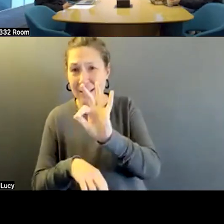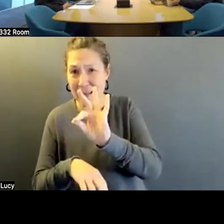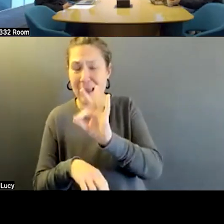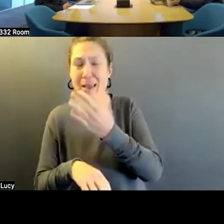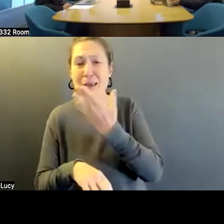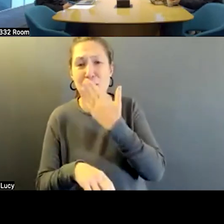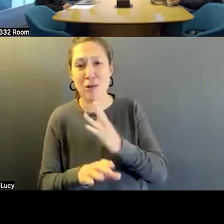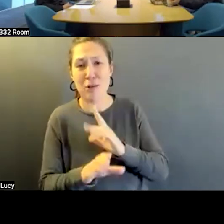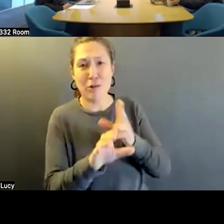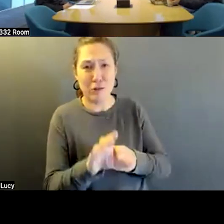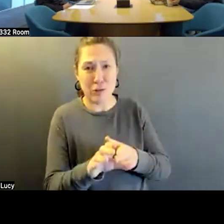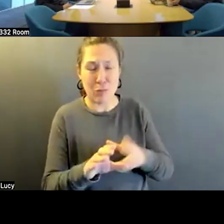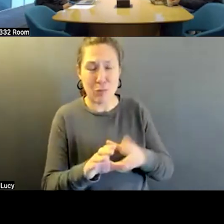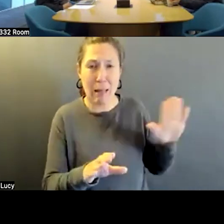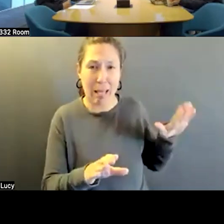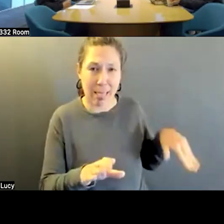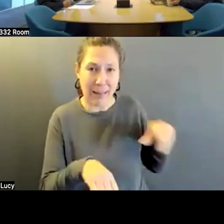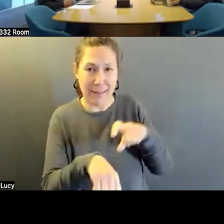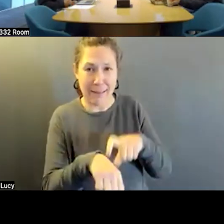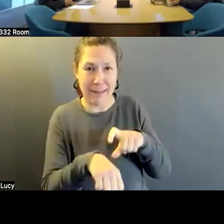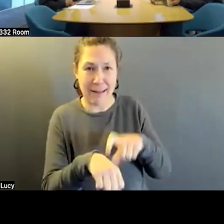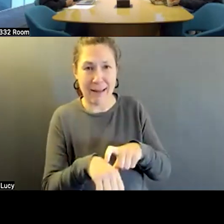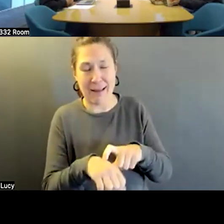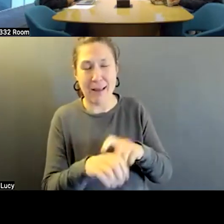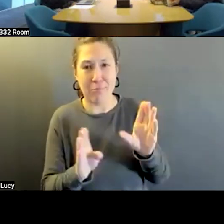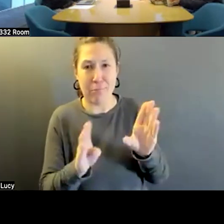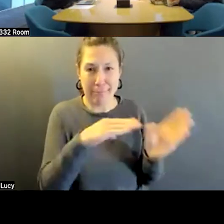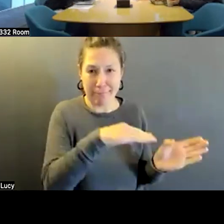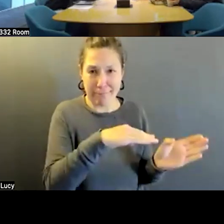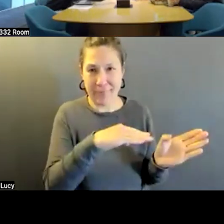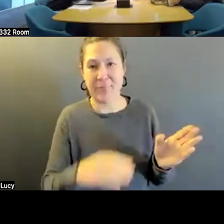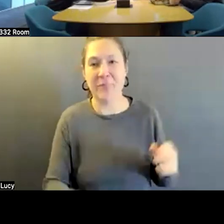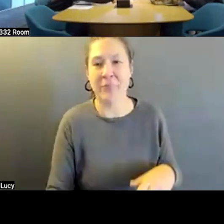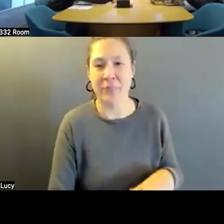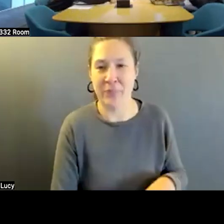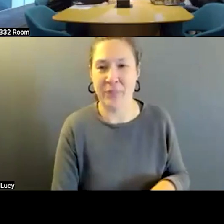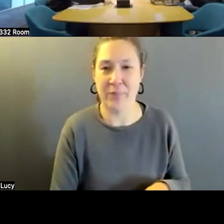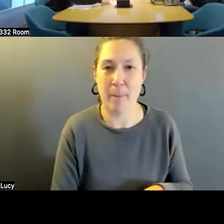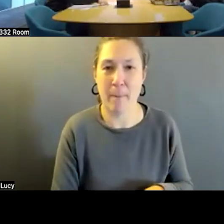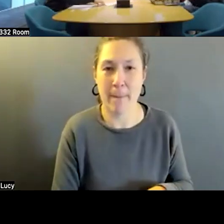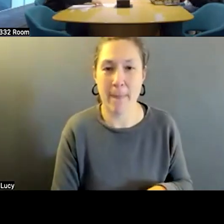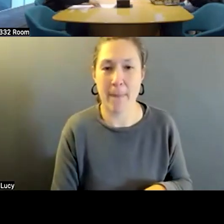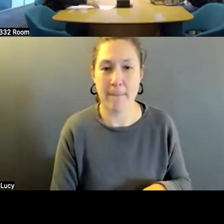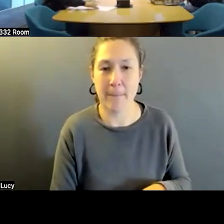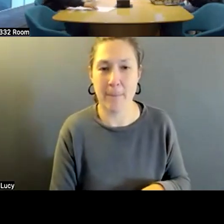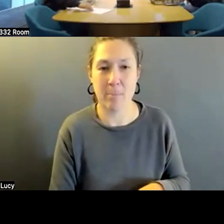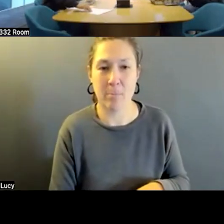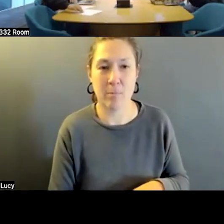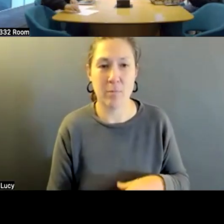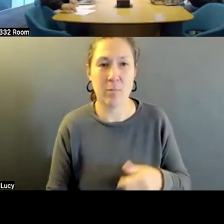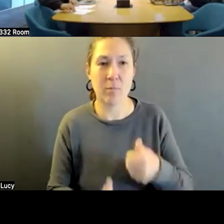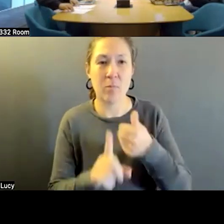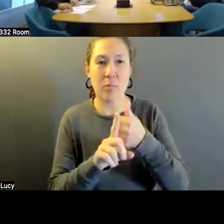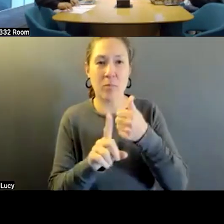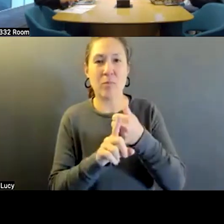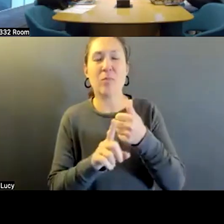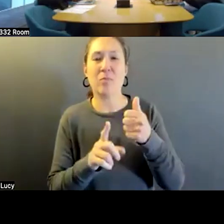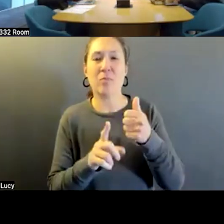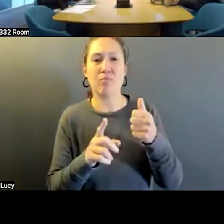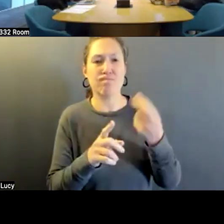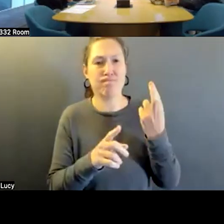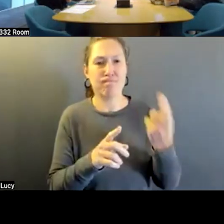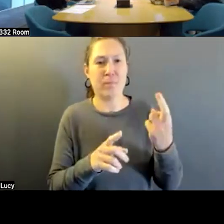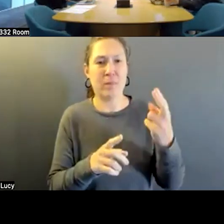such a late, awkward time. Aside from being a dear friend of Dr. Mona Mankara, he is